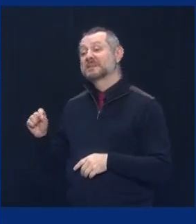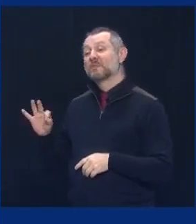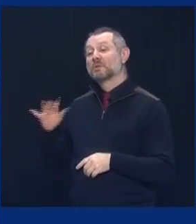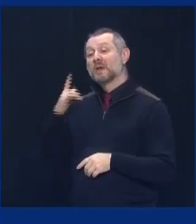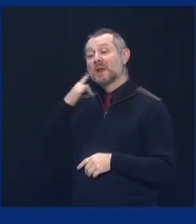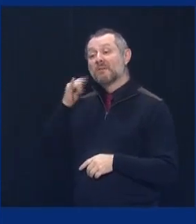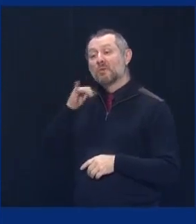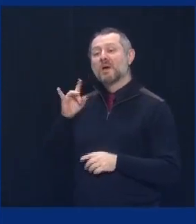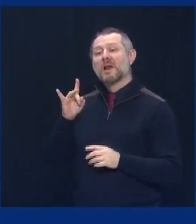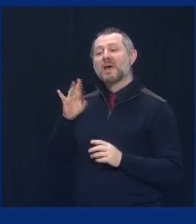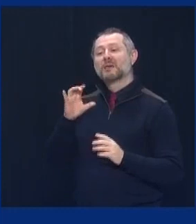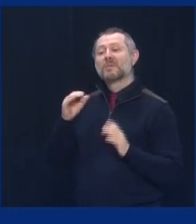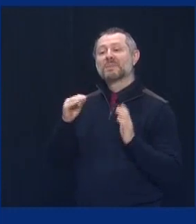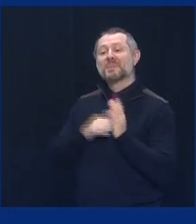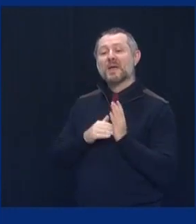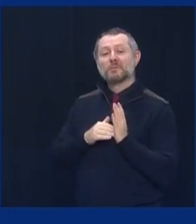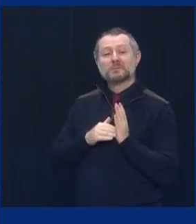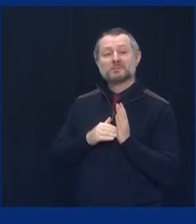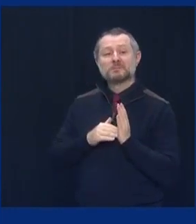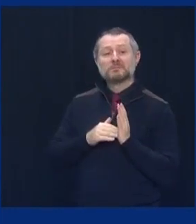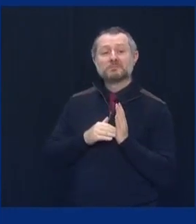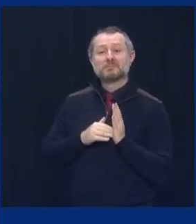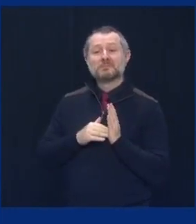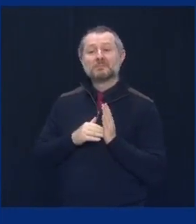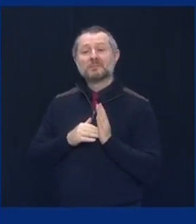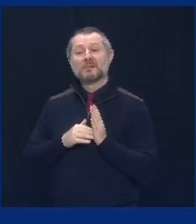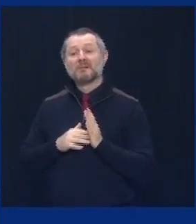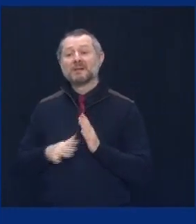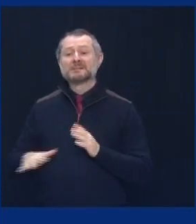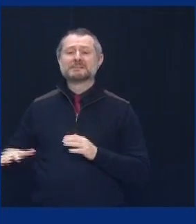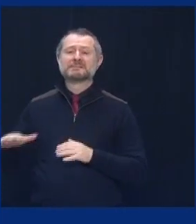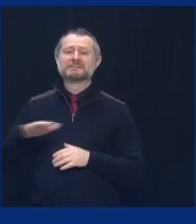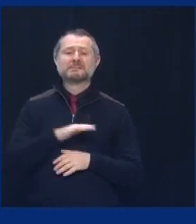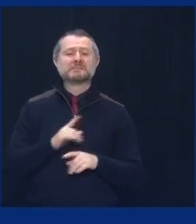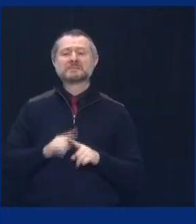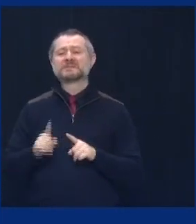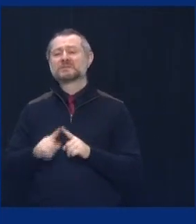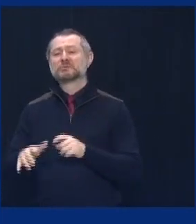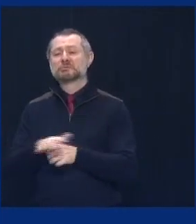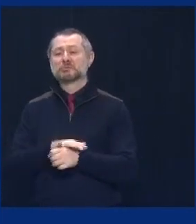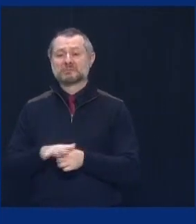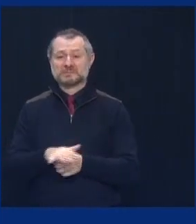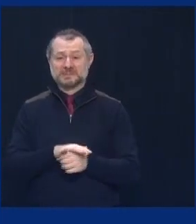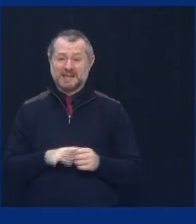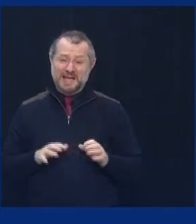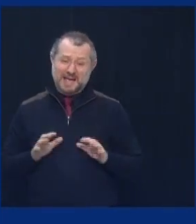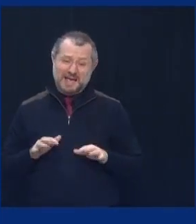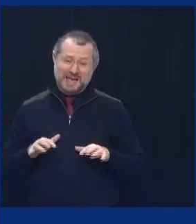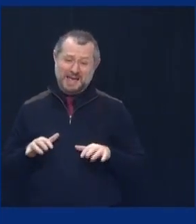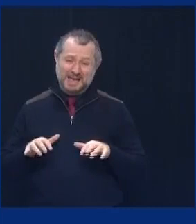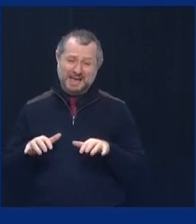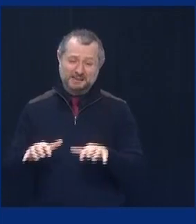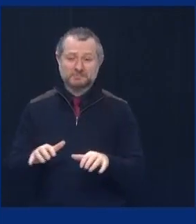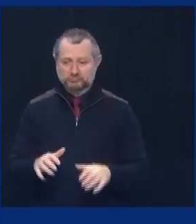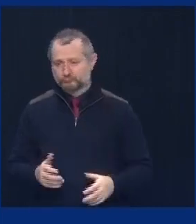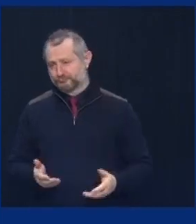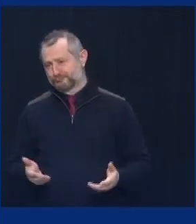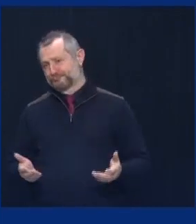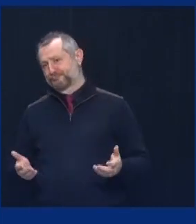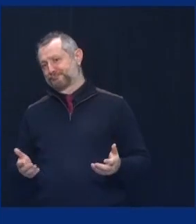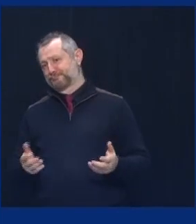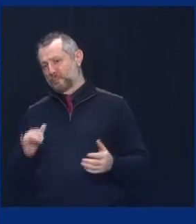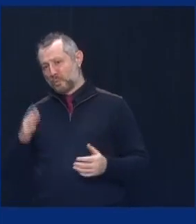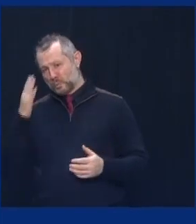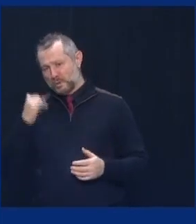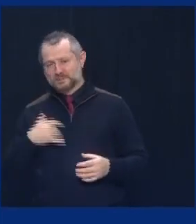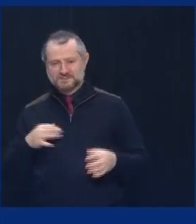NYCHA has a population of between 400,000 and 600,000 depending on the year. So when you put that into perspective, when we're considering all of those factors, that's why the indoor